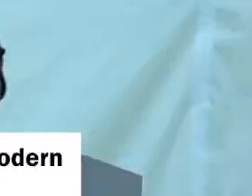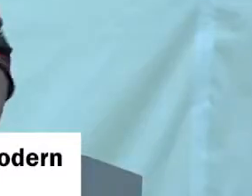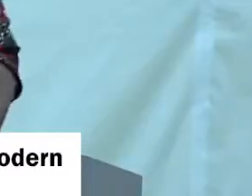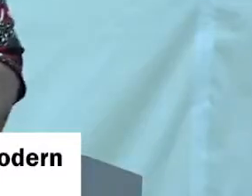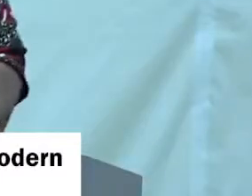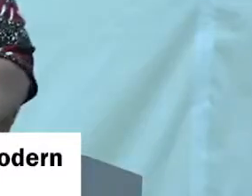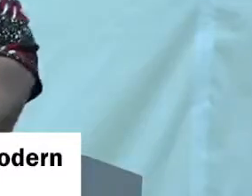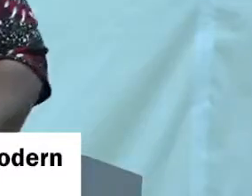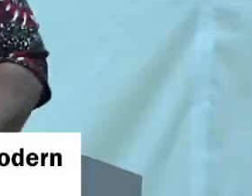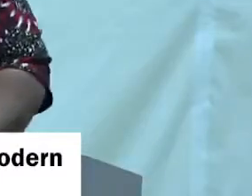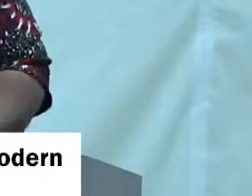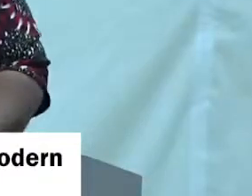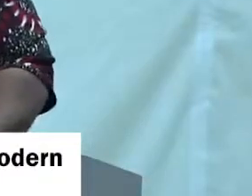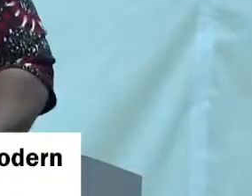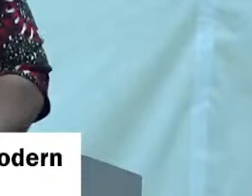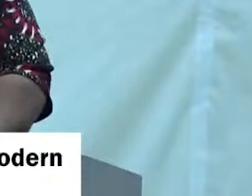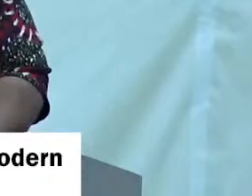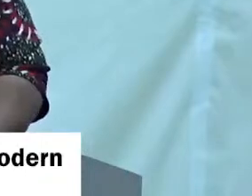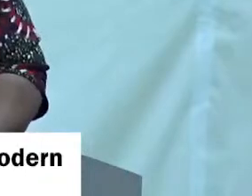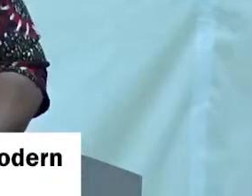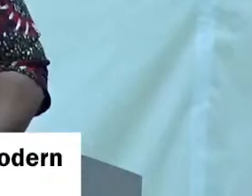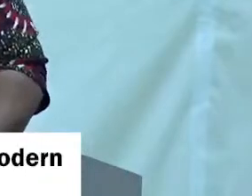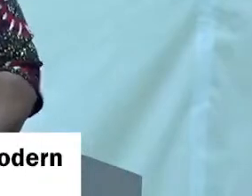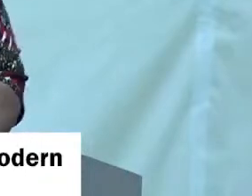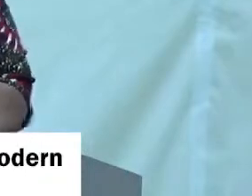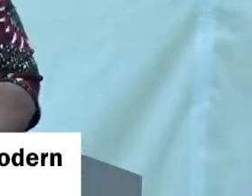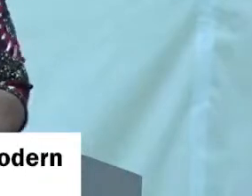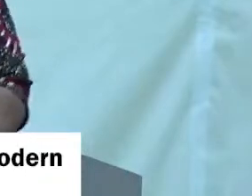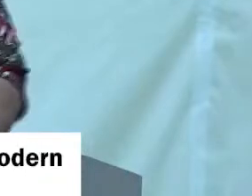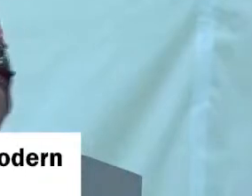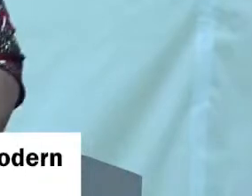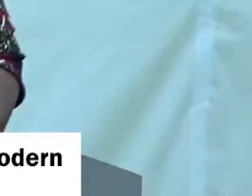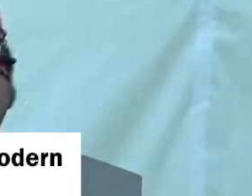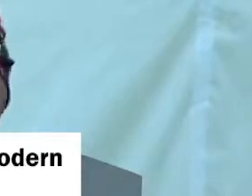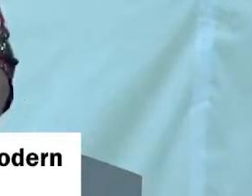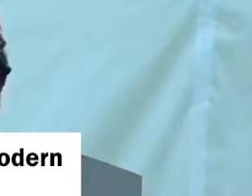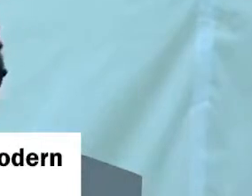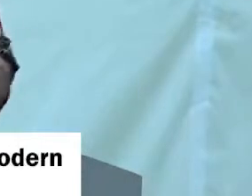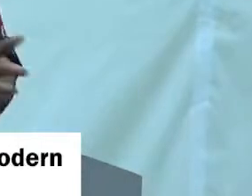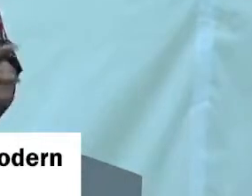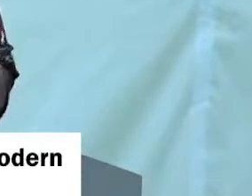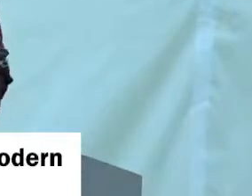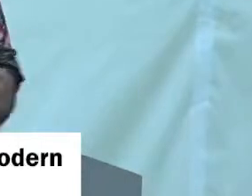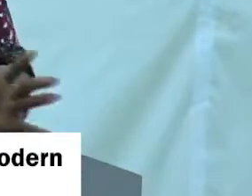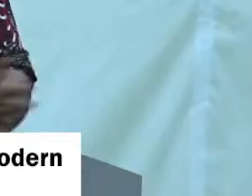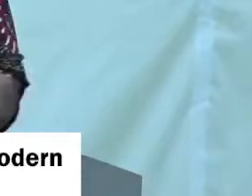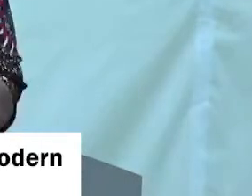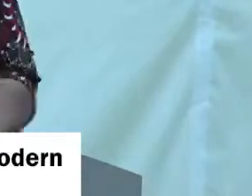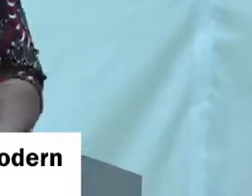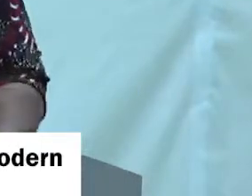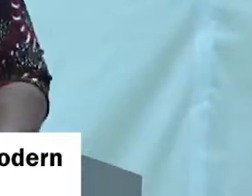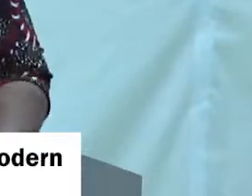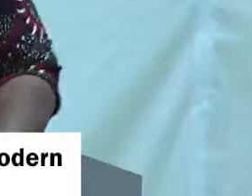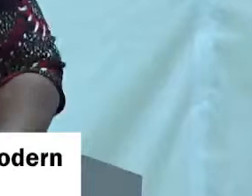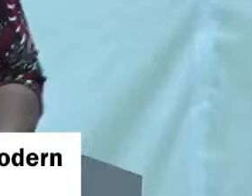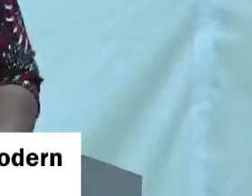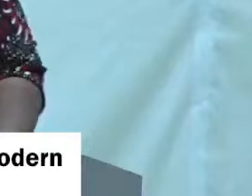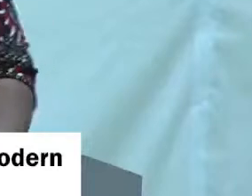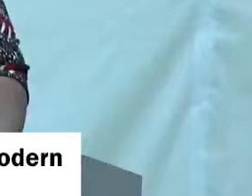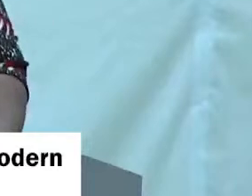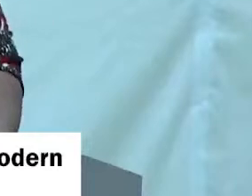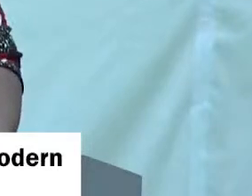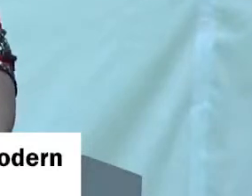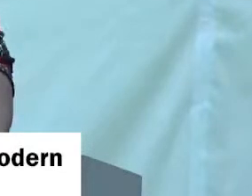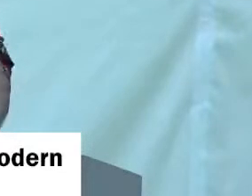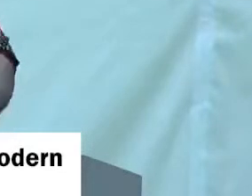to receive tonight's lecture, the 17th Kronti and Akwamu lecture, with all our hearts, minds, body, and soul, and all that you